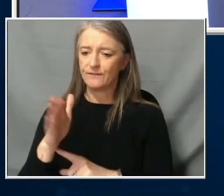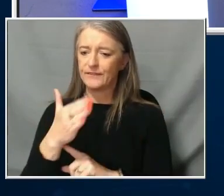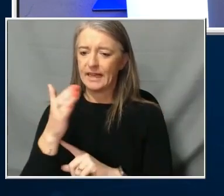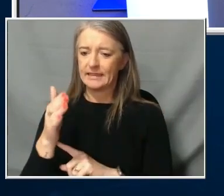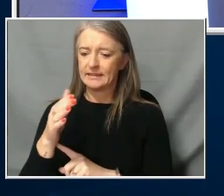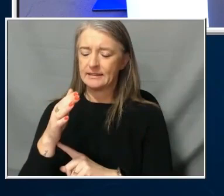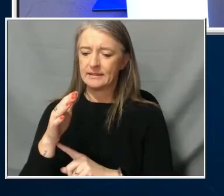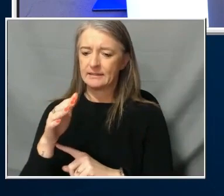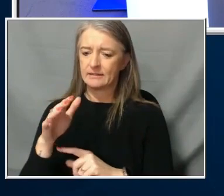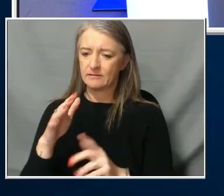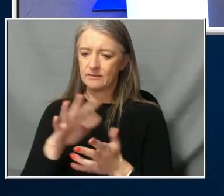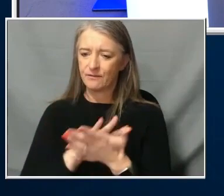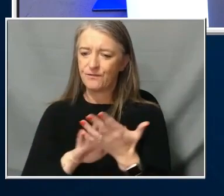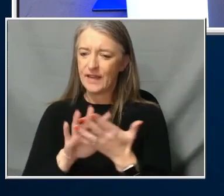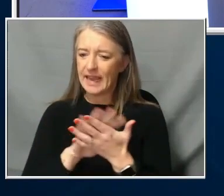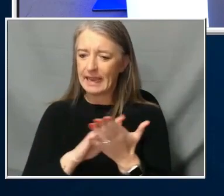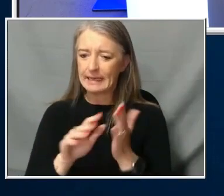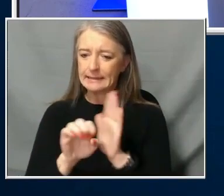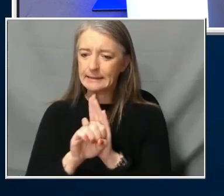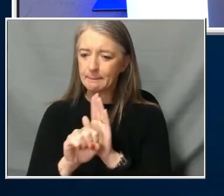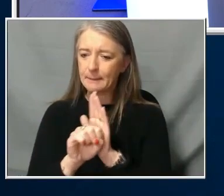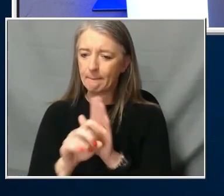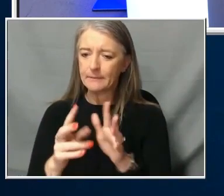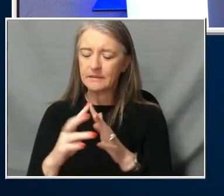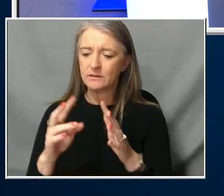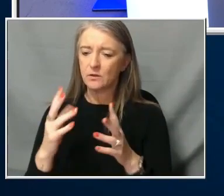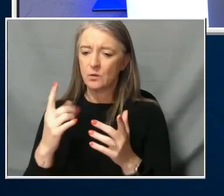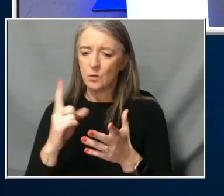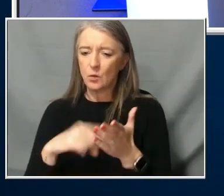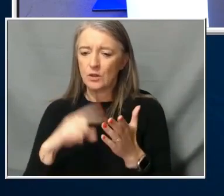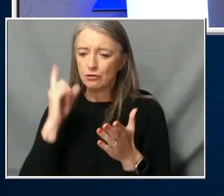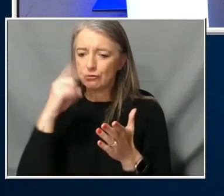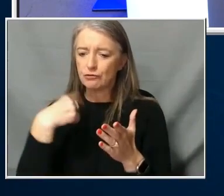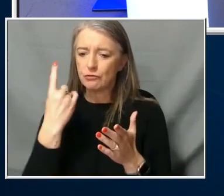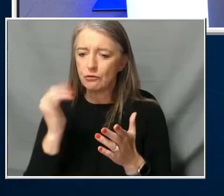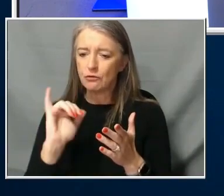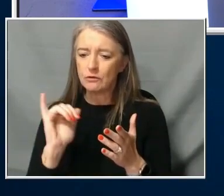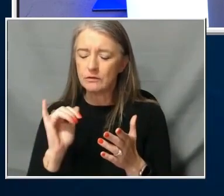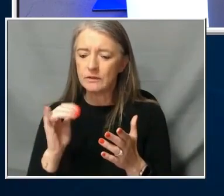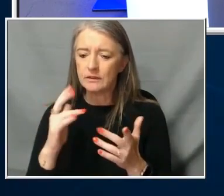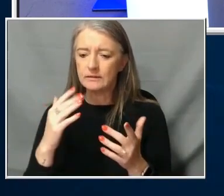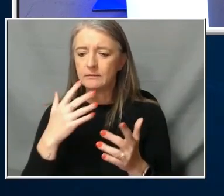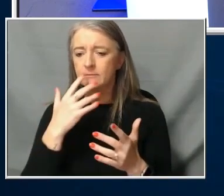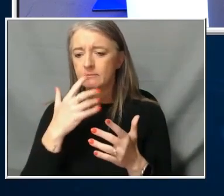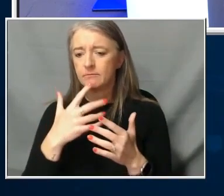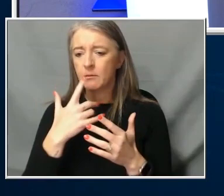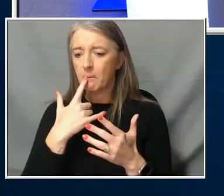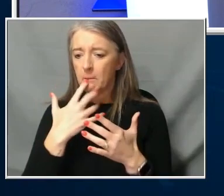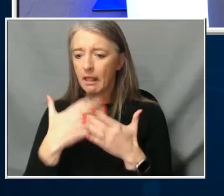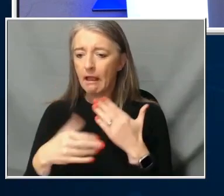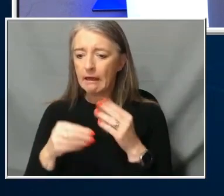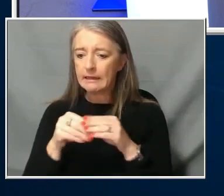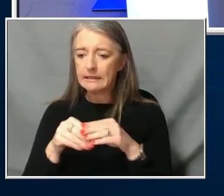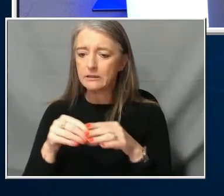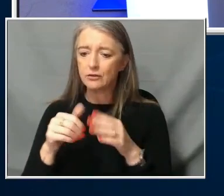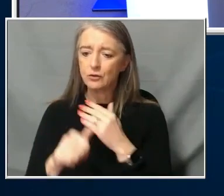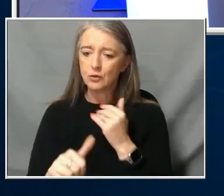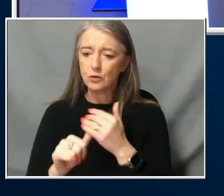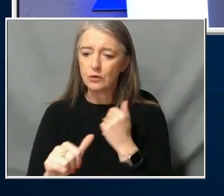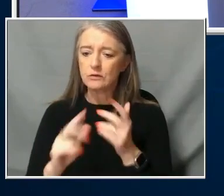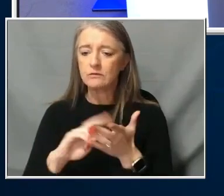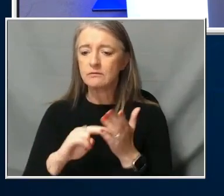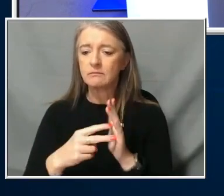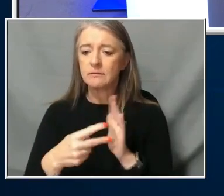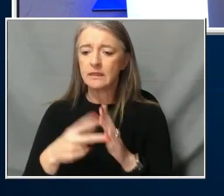vague symptoms. Are there any symptoms that, short of blood in the stool, that should have you immediately calling your doctor and making